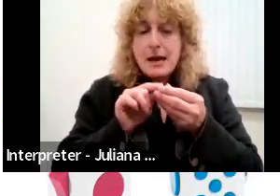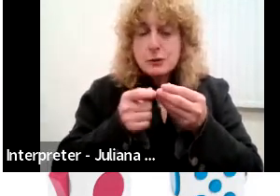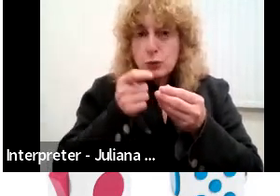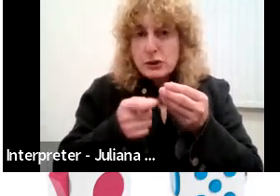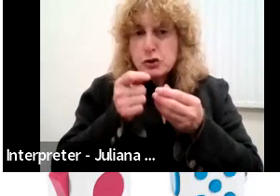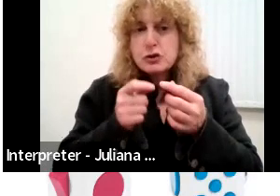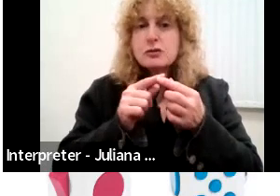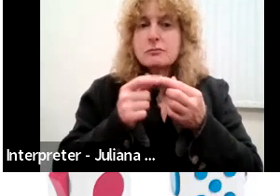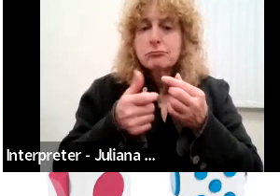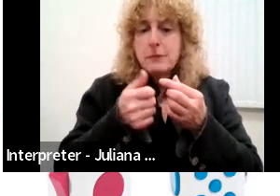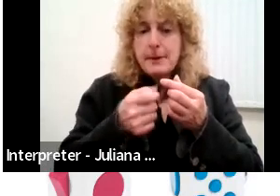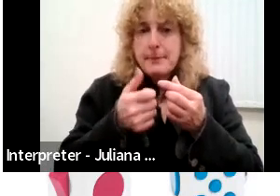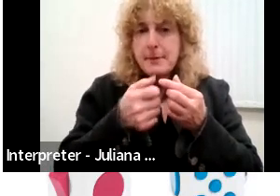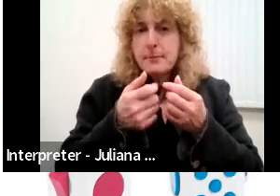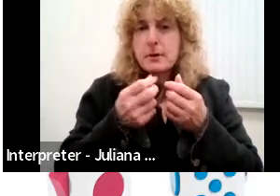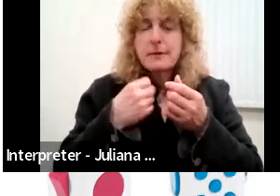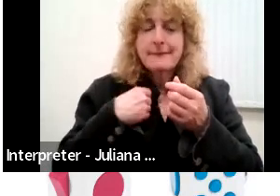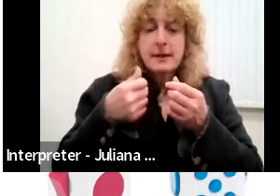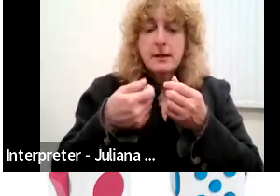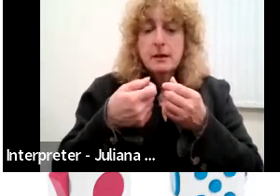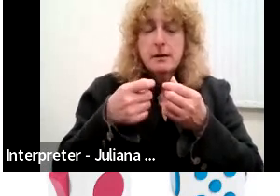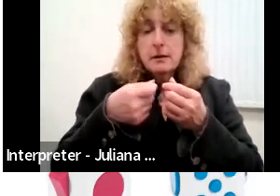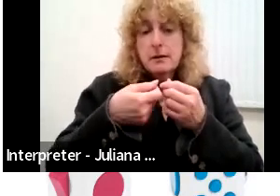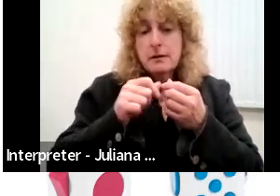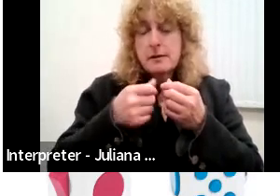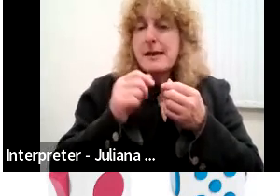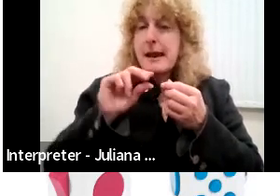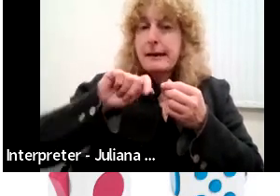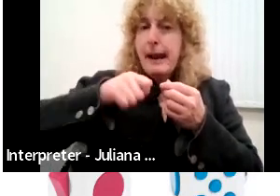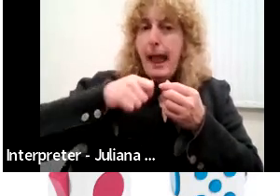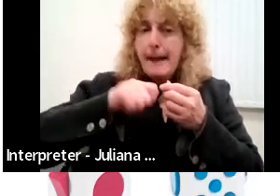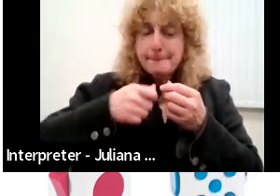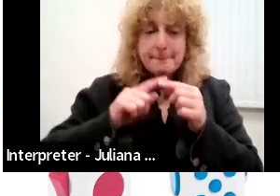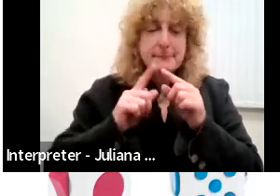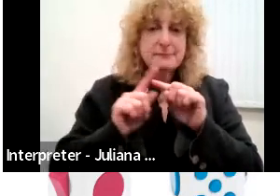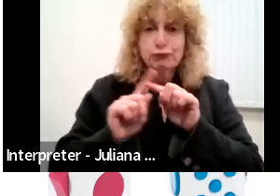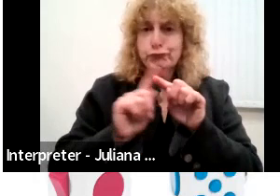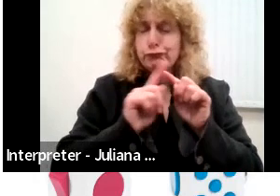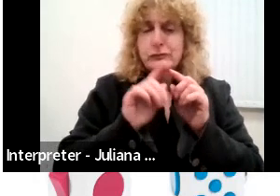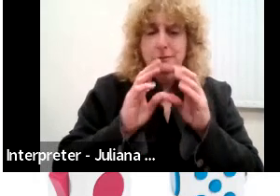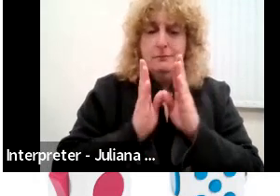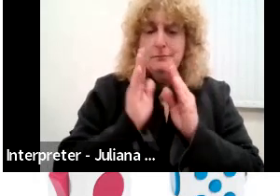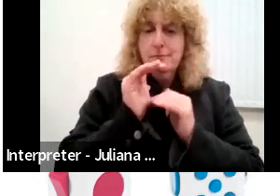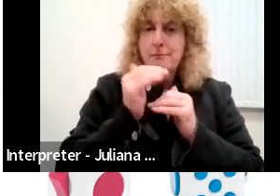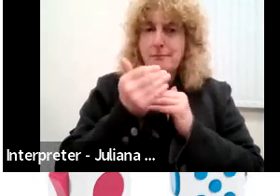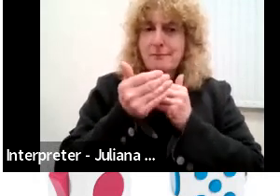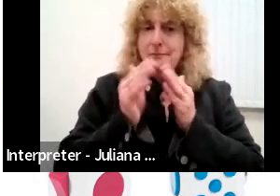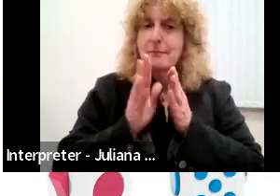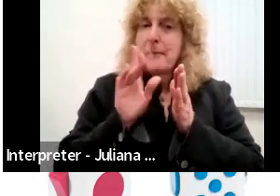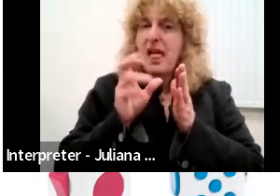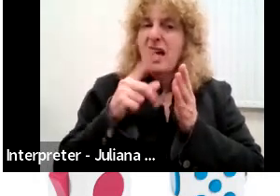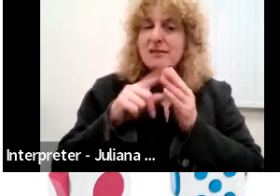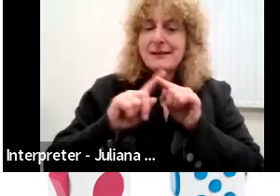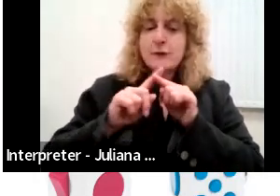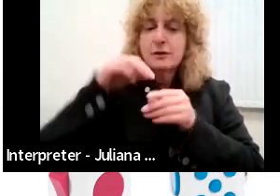off. There's little knobs on the other side. So just a block that has different things to play with and fidget with.